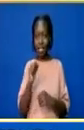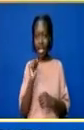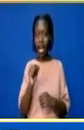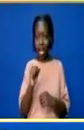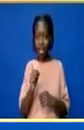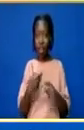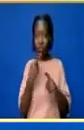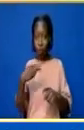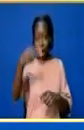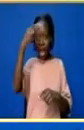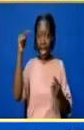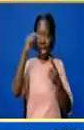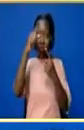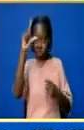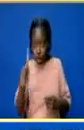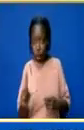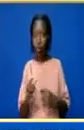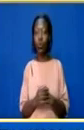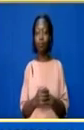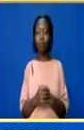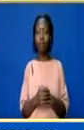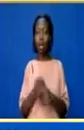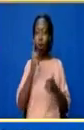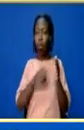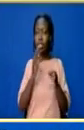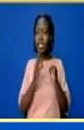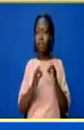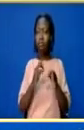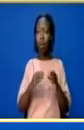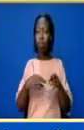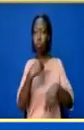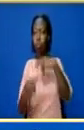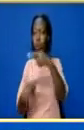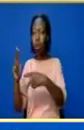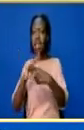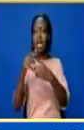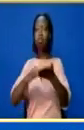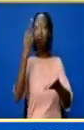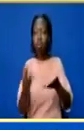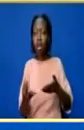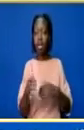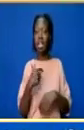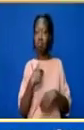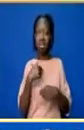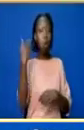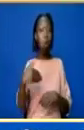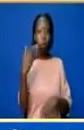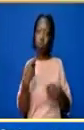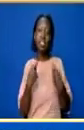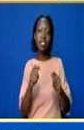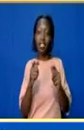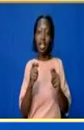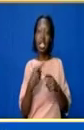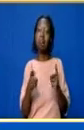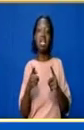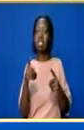Straight. Yeah. What if you roll? Remember, it's sloppy. You will roll. I said I try. Yeah, I try. So you, but